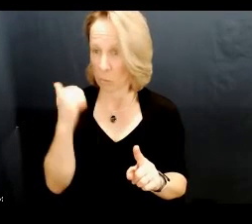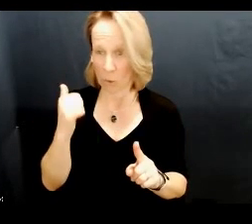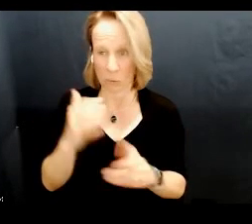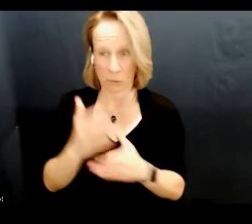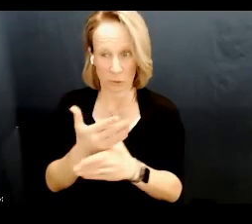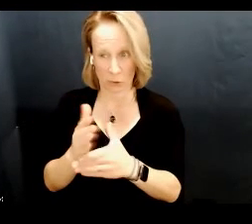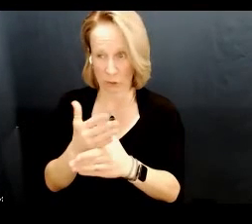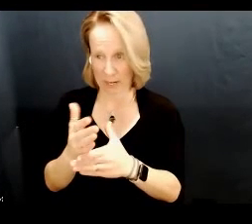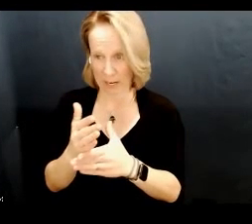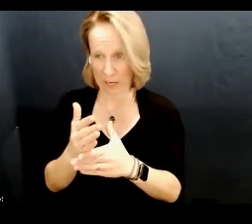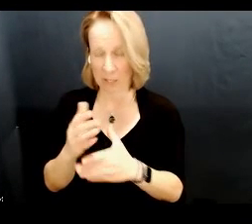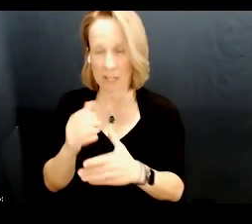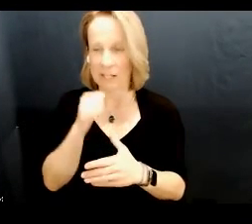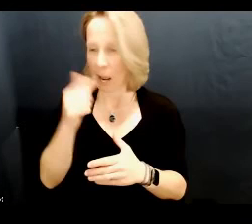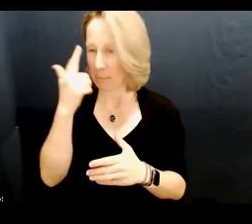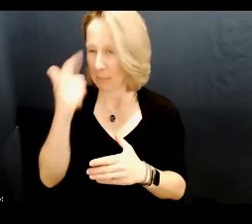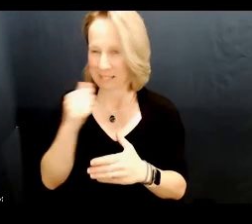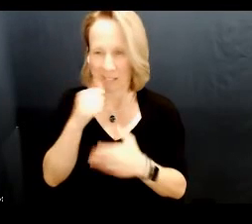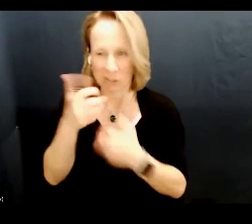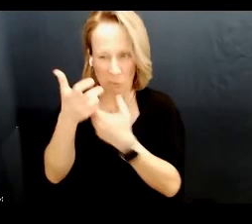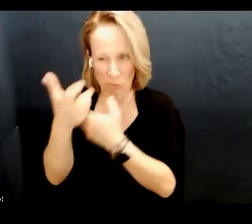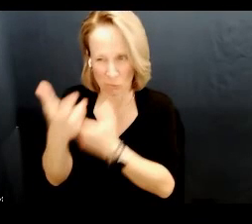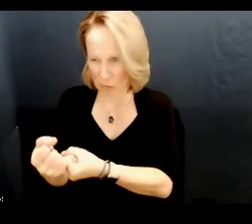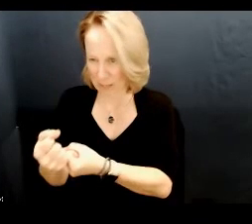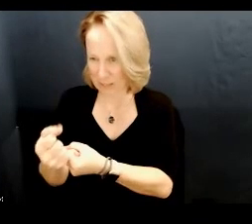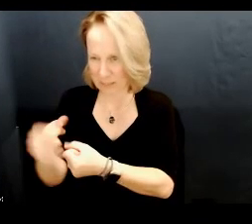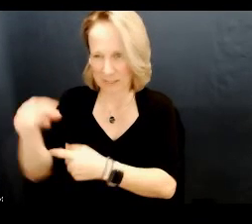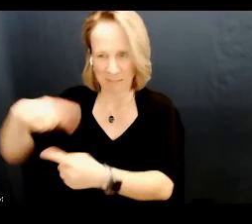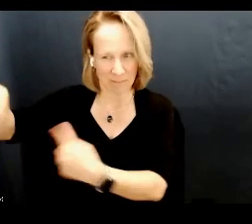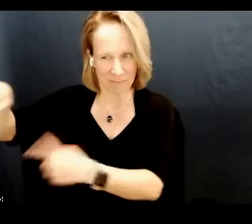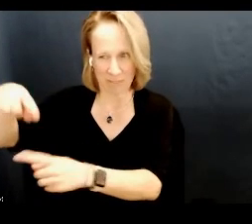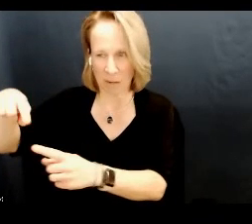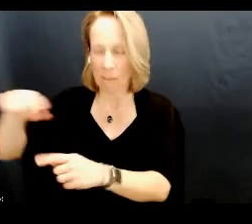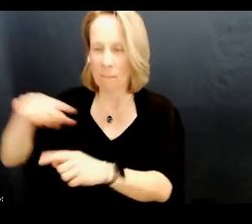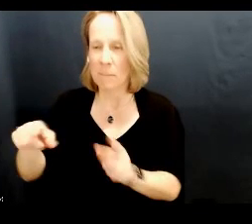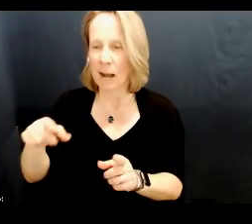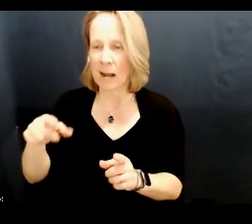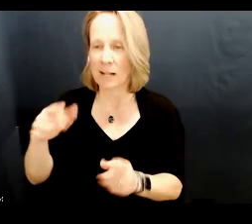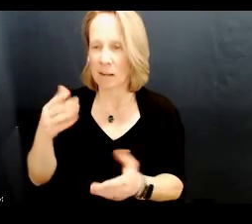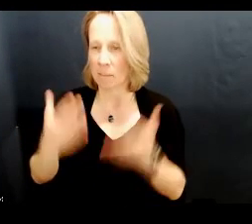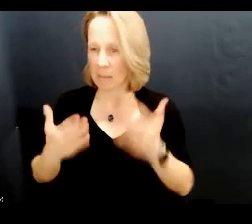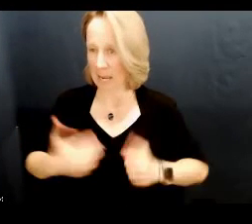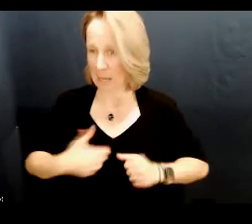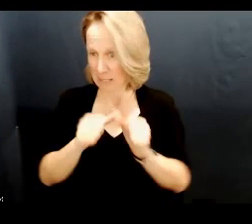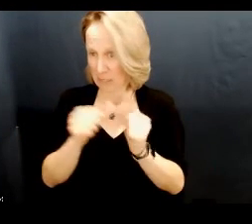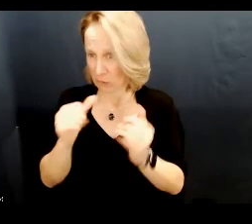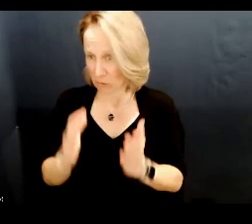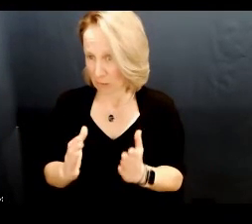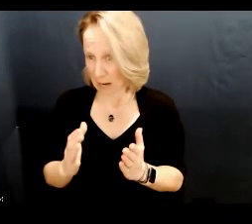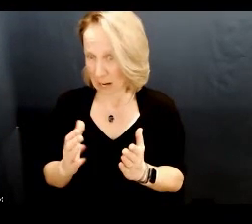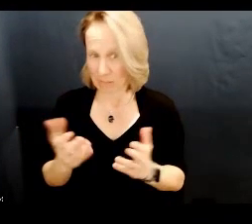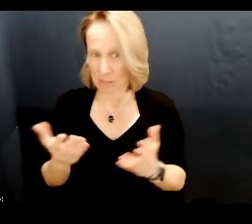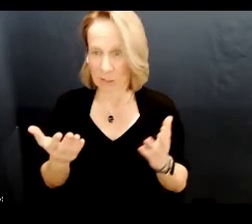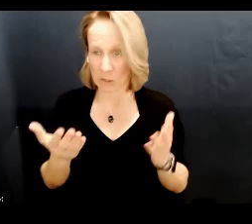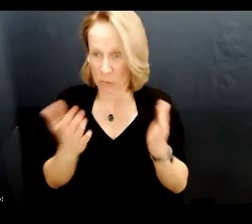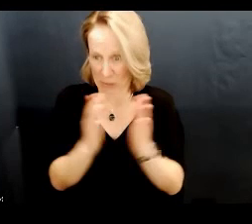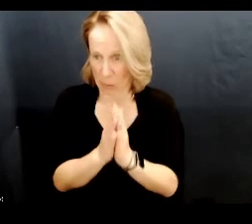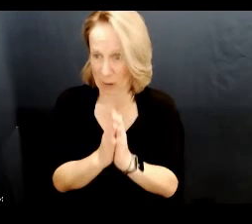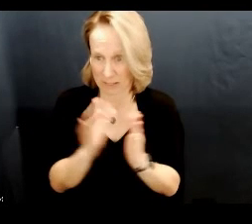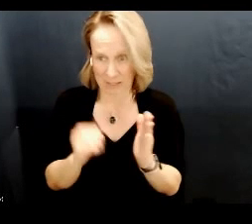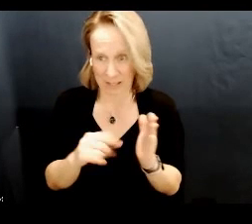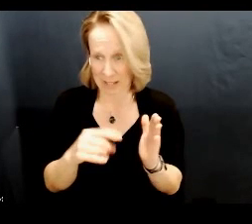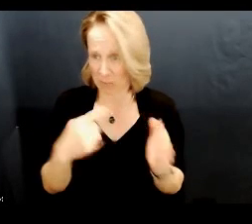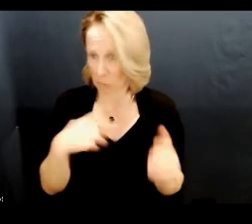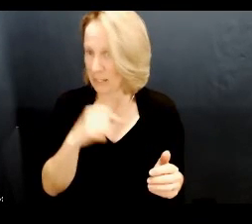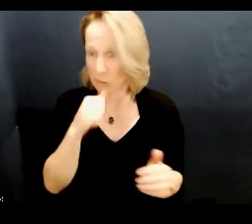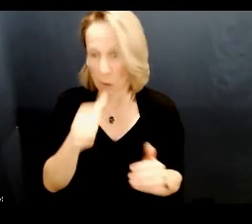that they don't trust their colleagues on the SART, but rather maybe the survivor has requested certain information not be shared. Maybe